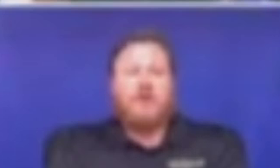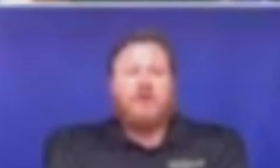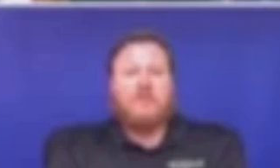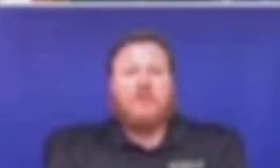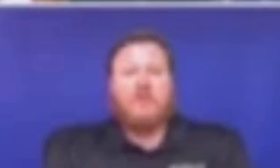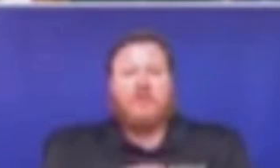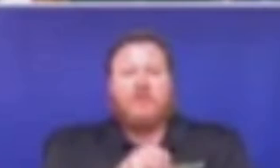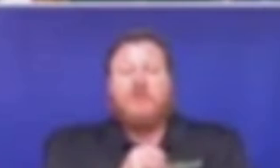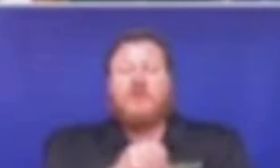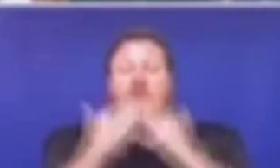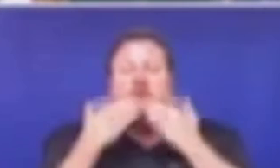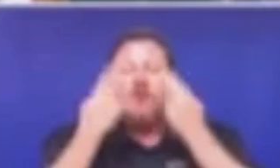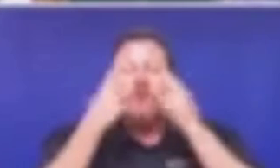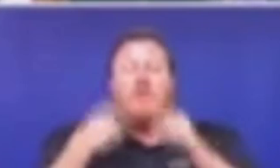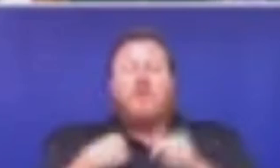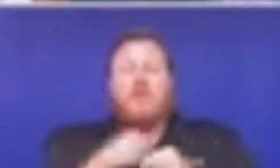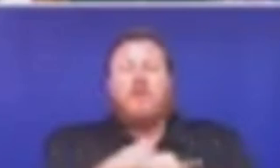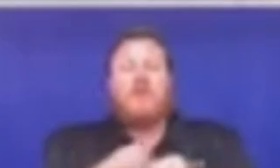Honorable President.